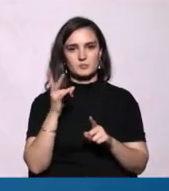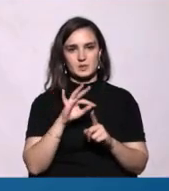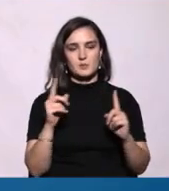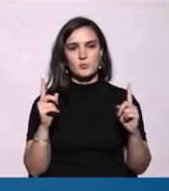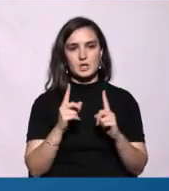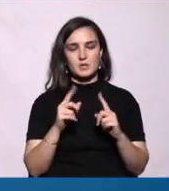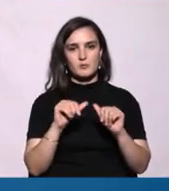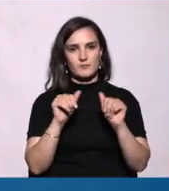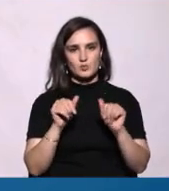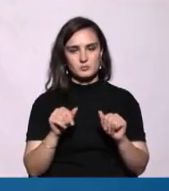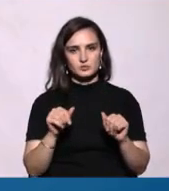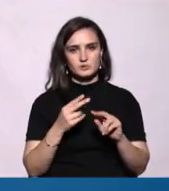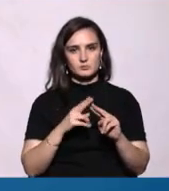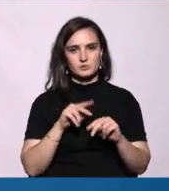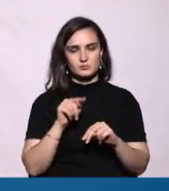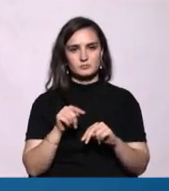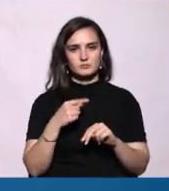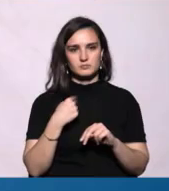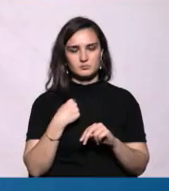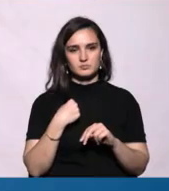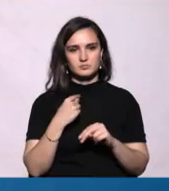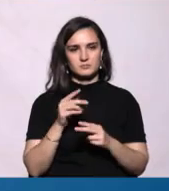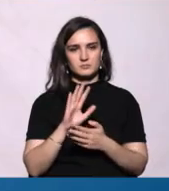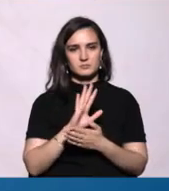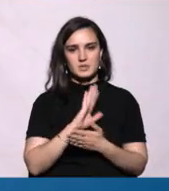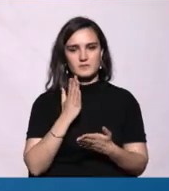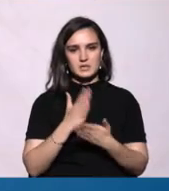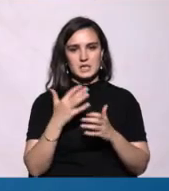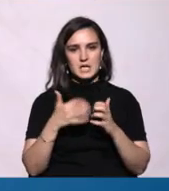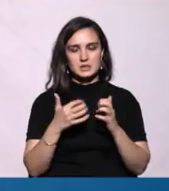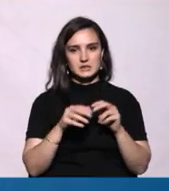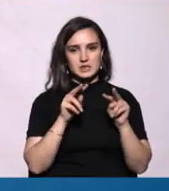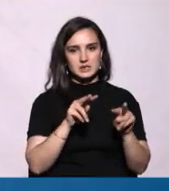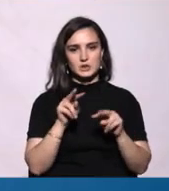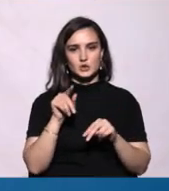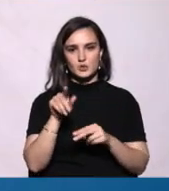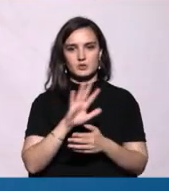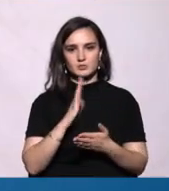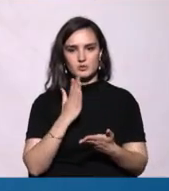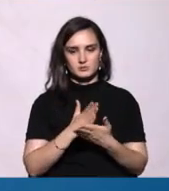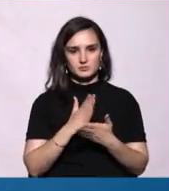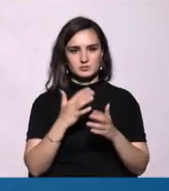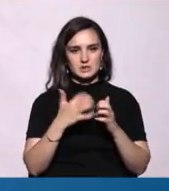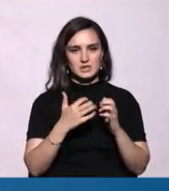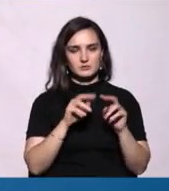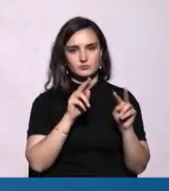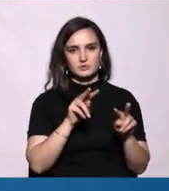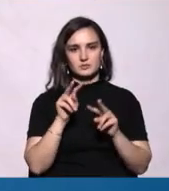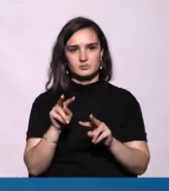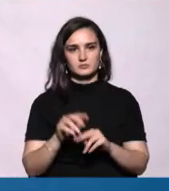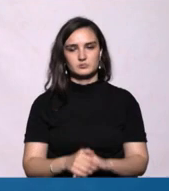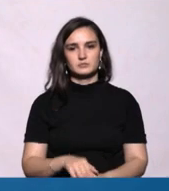short form. So, I am not a gardener. You are not a gardener.